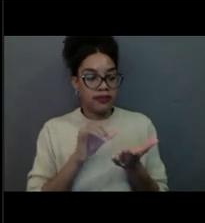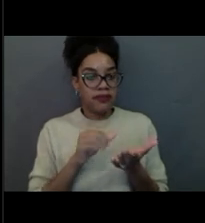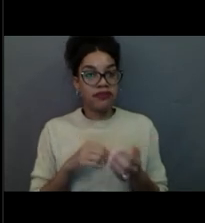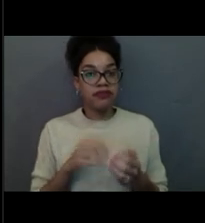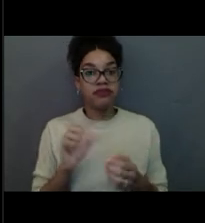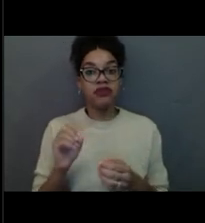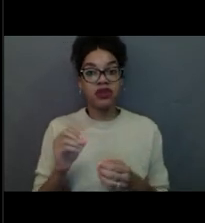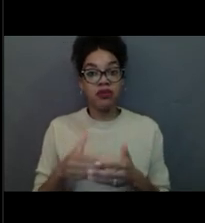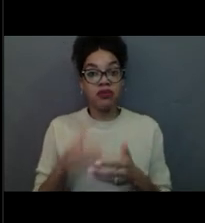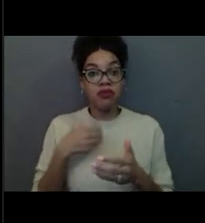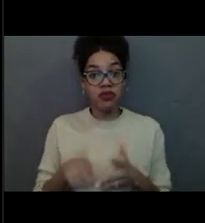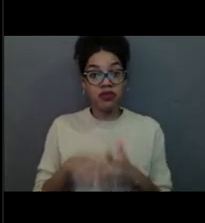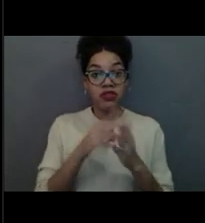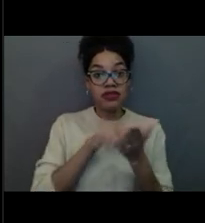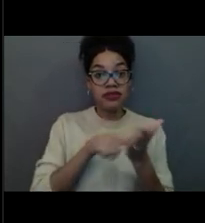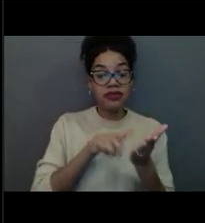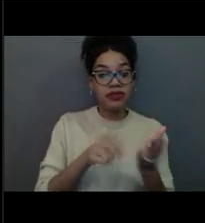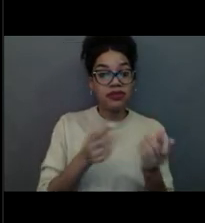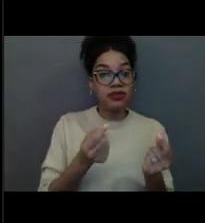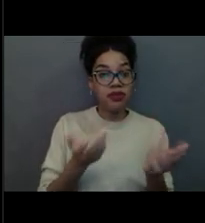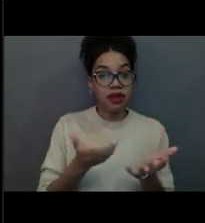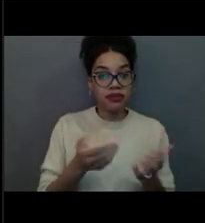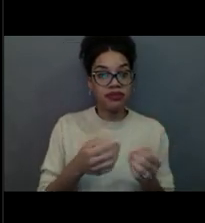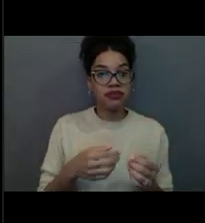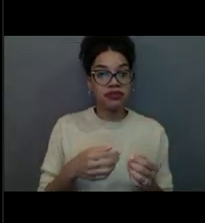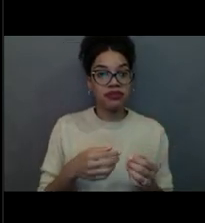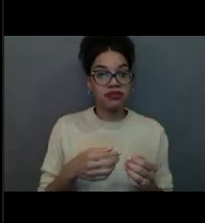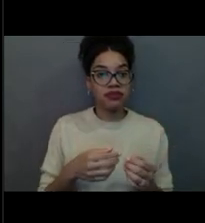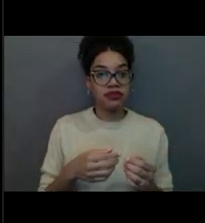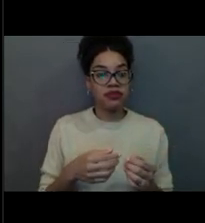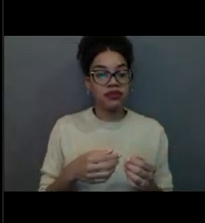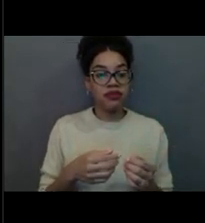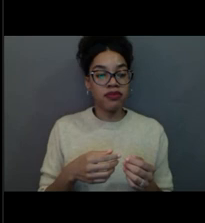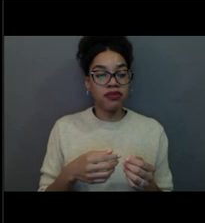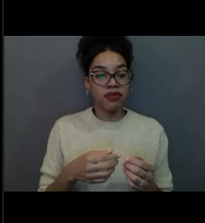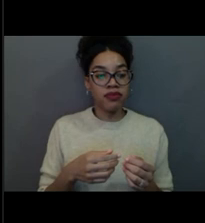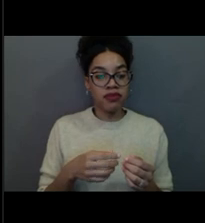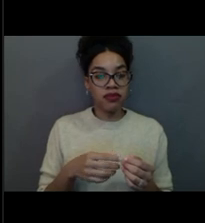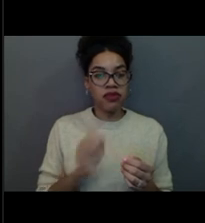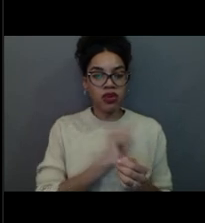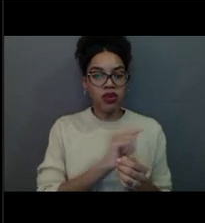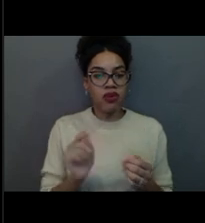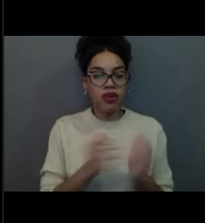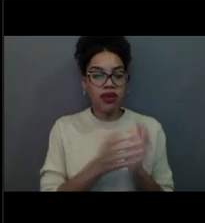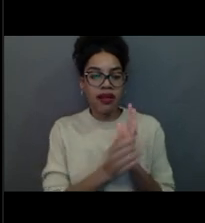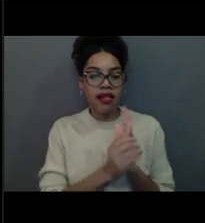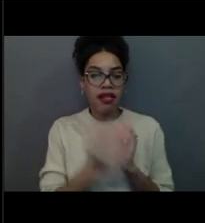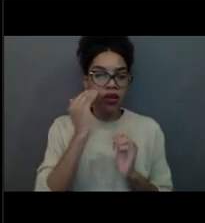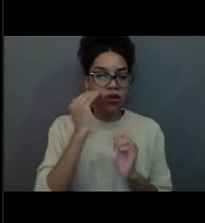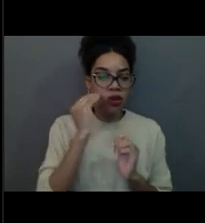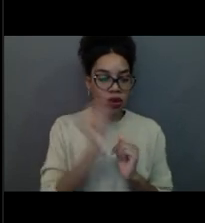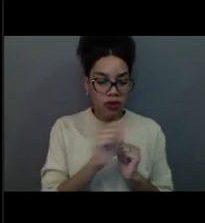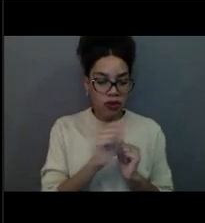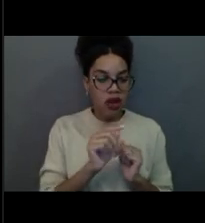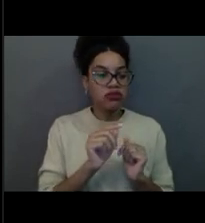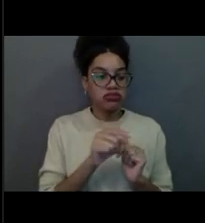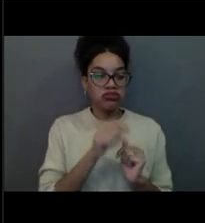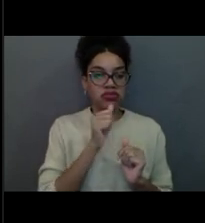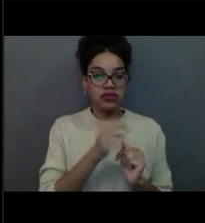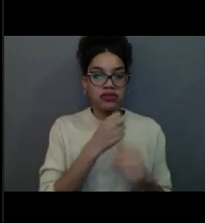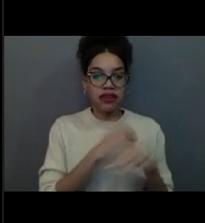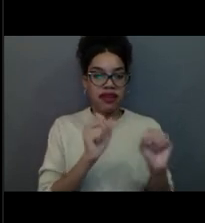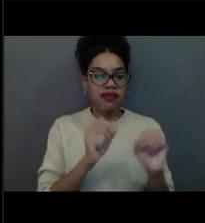before doing your inspections, those particular type of skills before you consume it. So, I